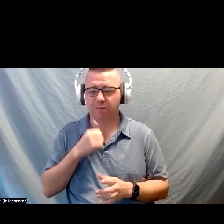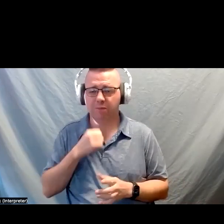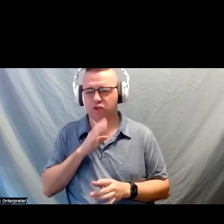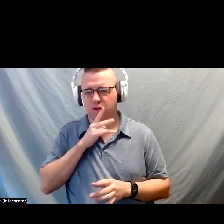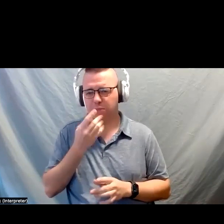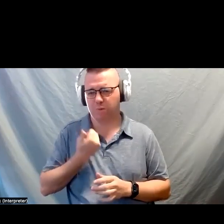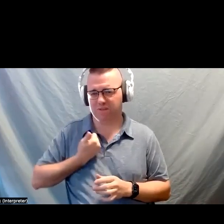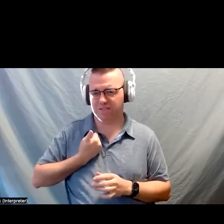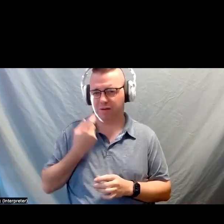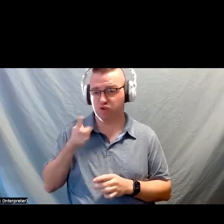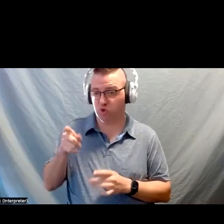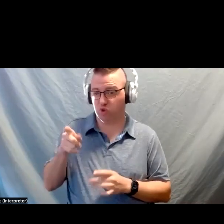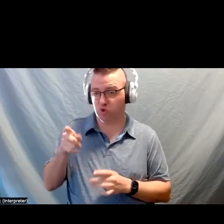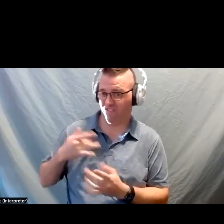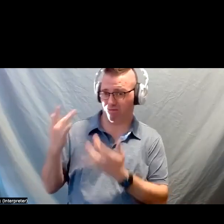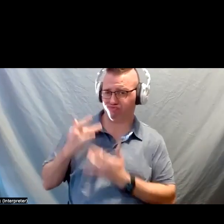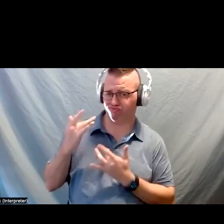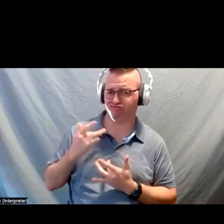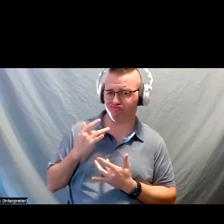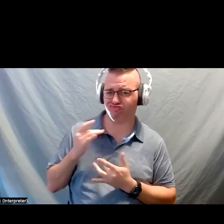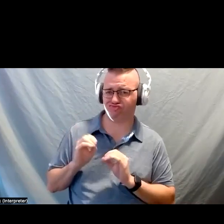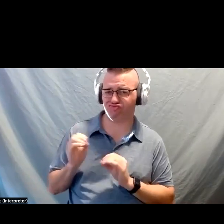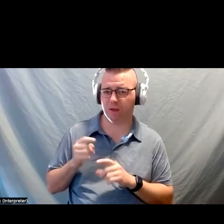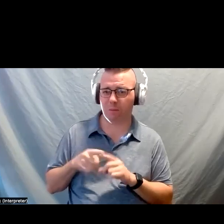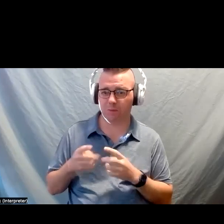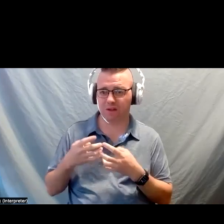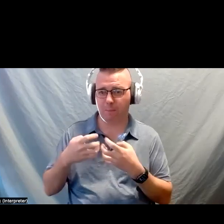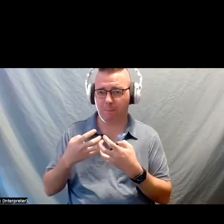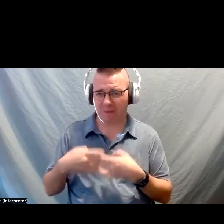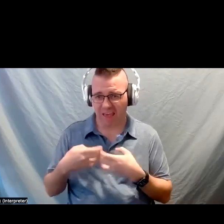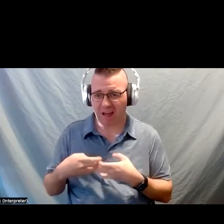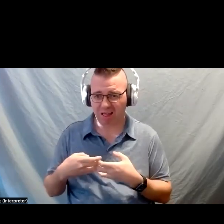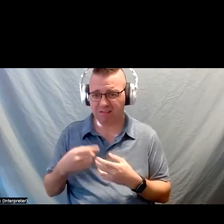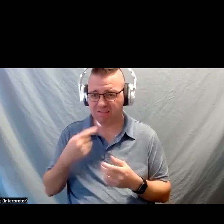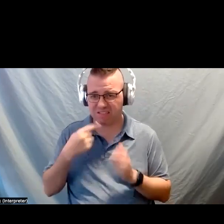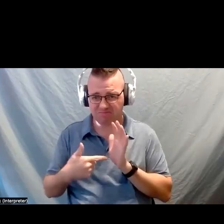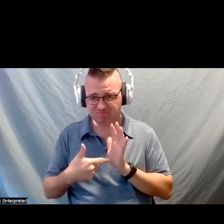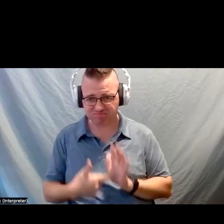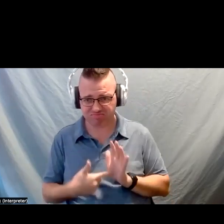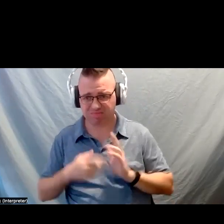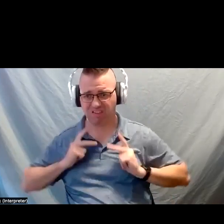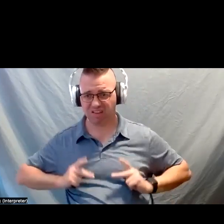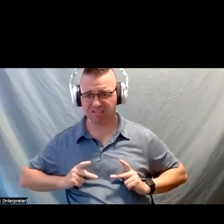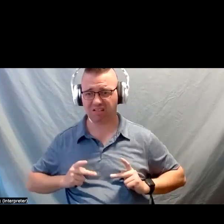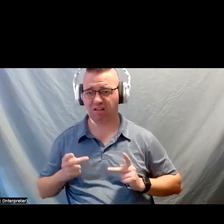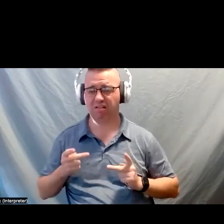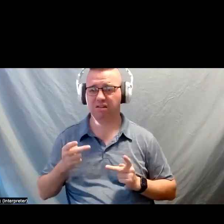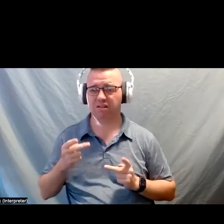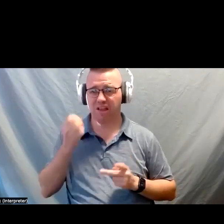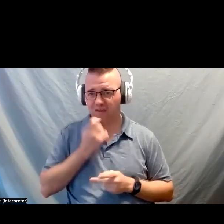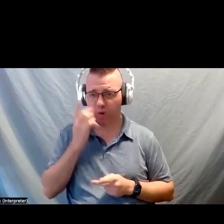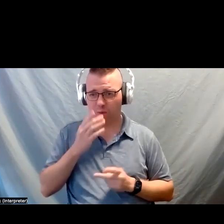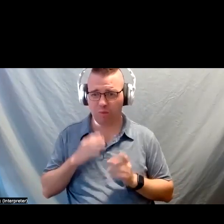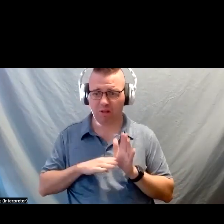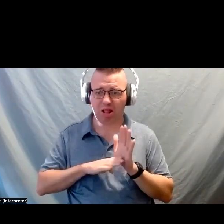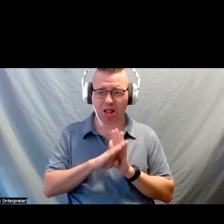a point of view of self-pity, but only in a very mechanical sense to point out that all of us are likely to